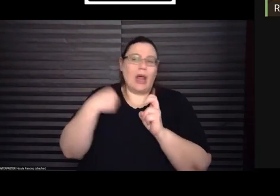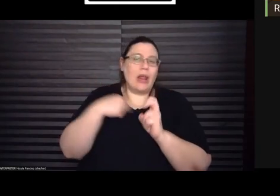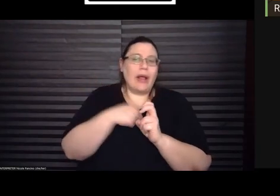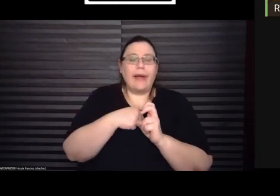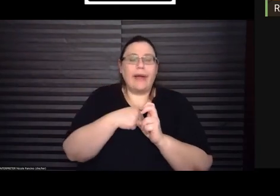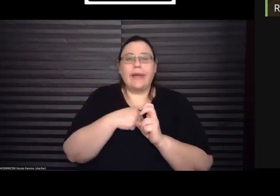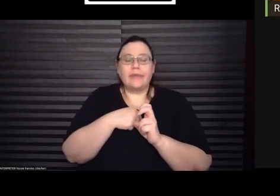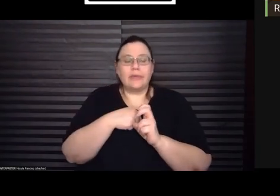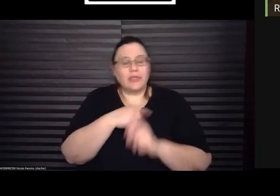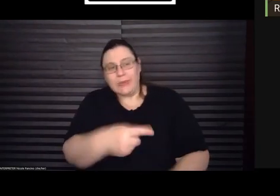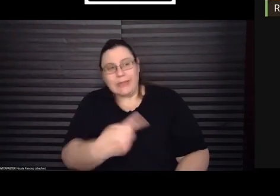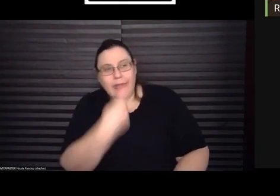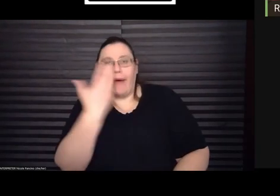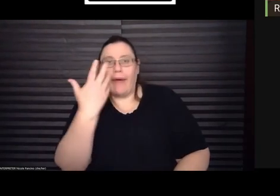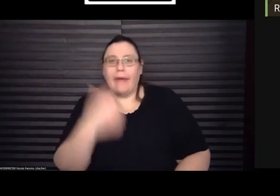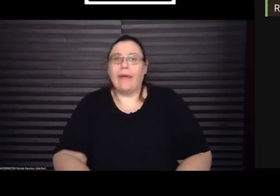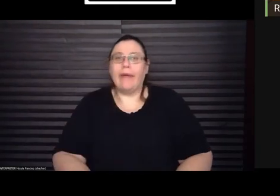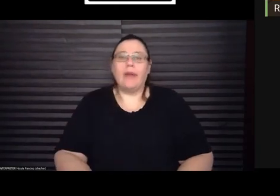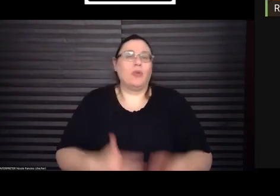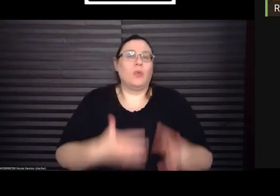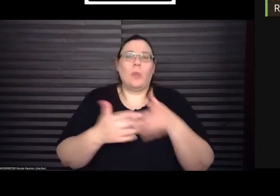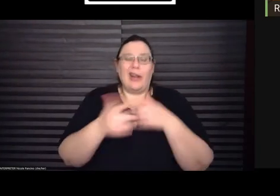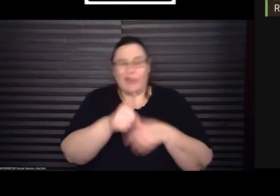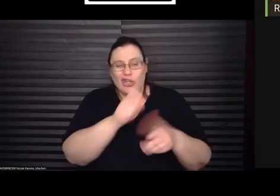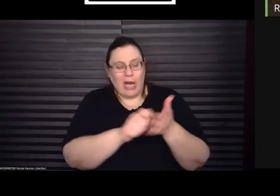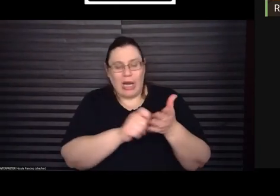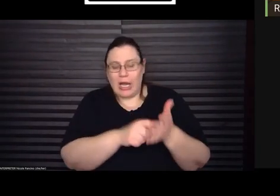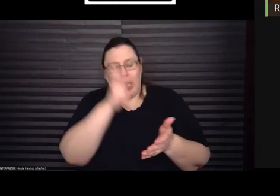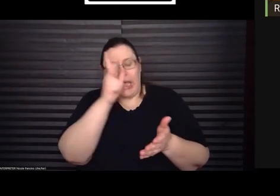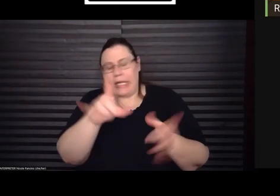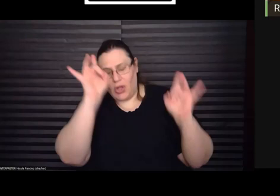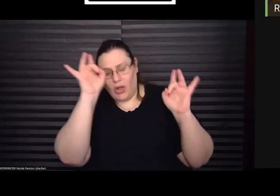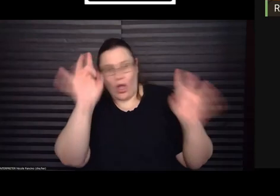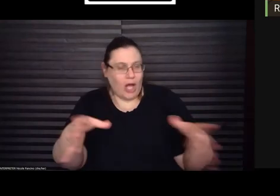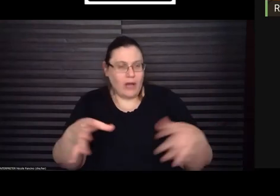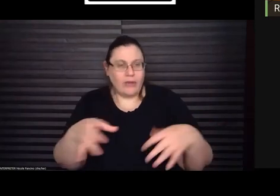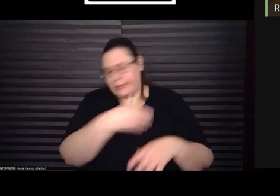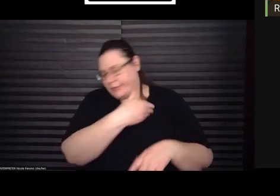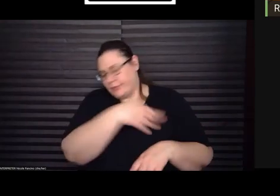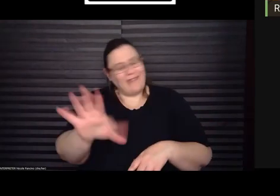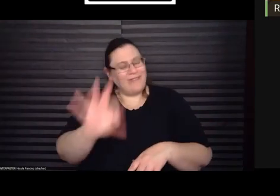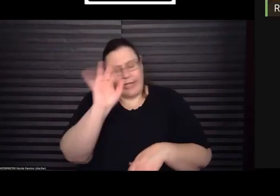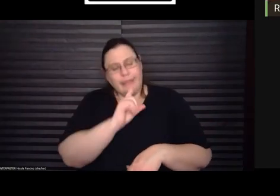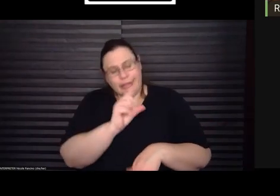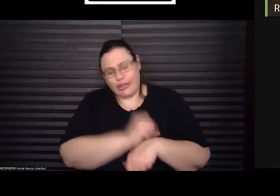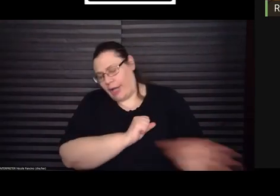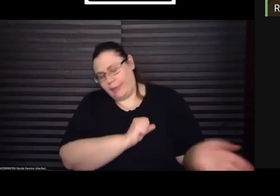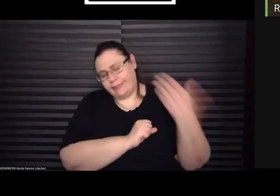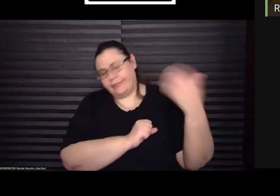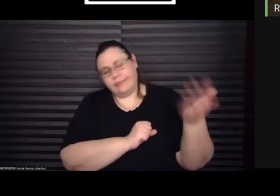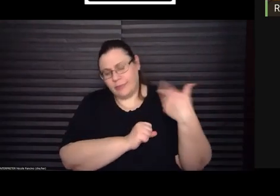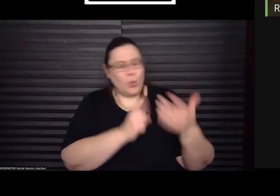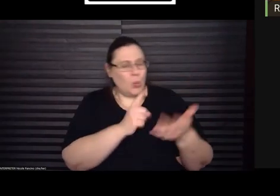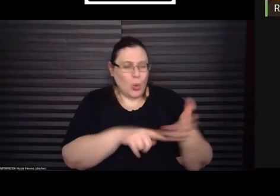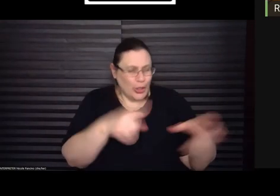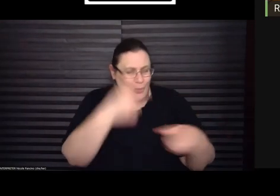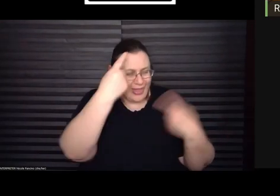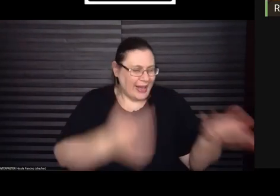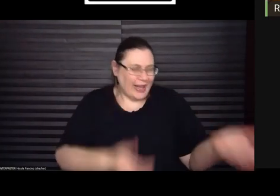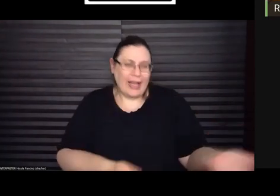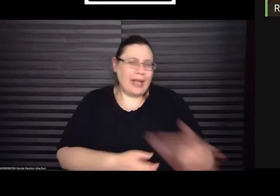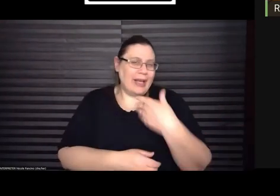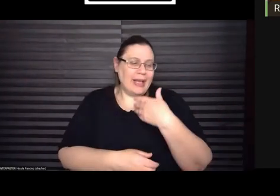us that, you know, that we suck, right? That whatever it is that we're writing is terrible, and mm-hmm. you know, go out, get a real job, you know, what are you